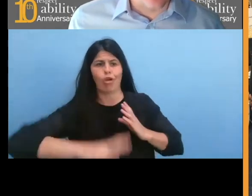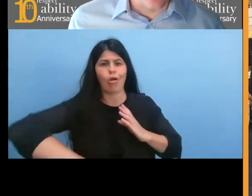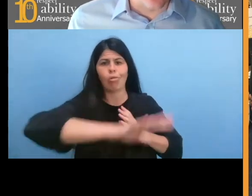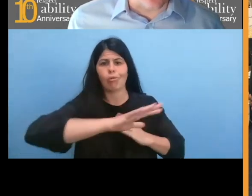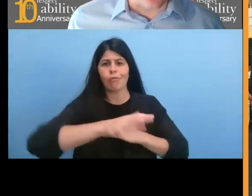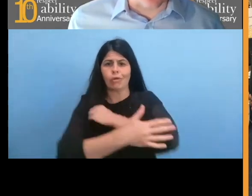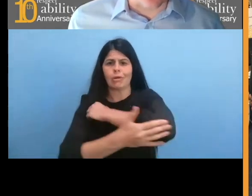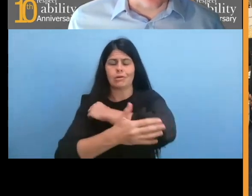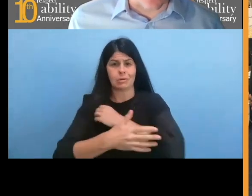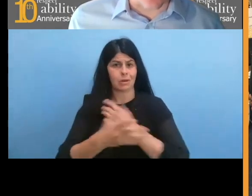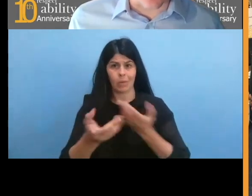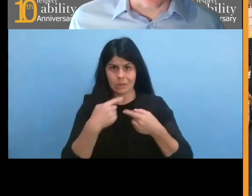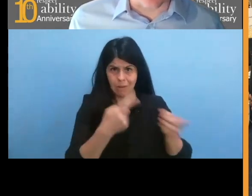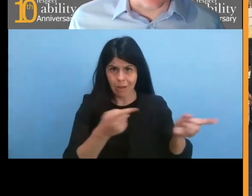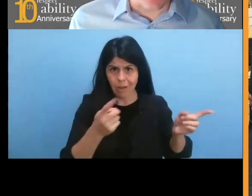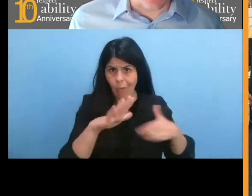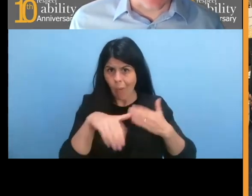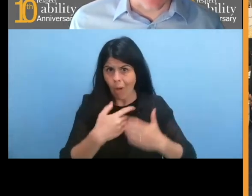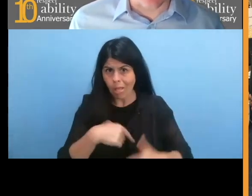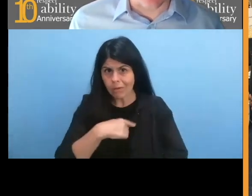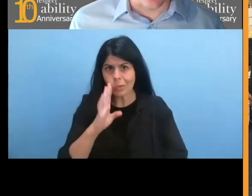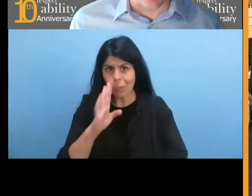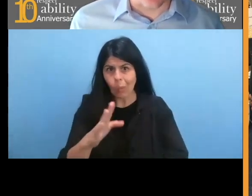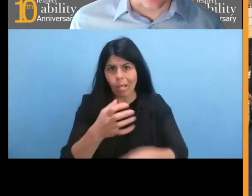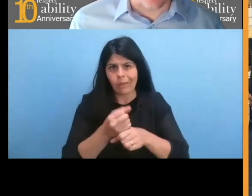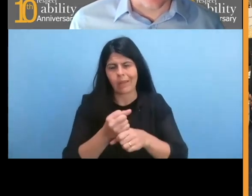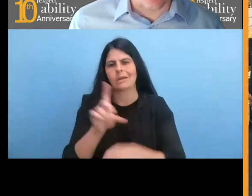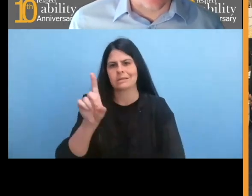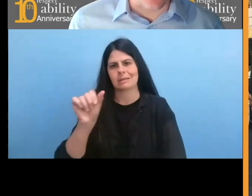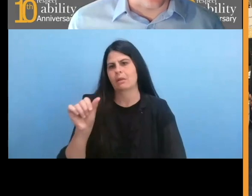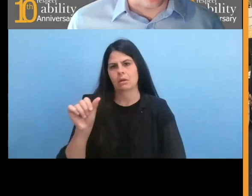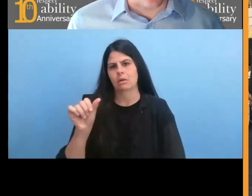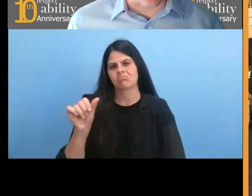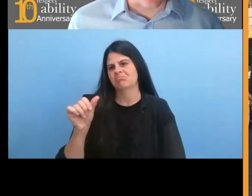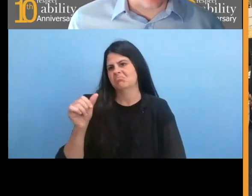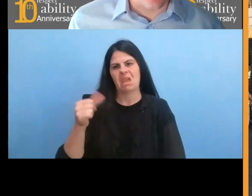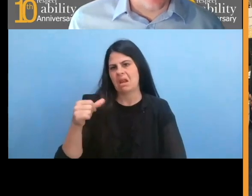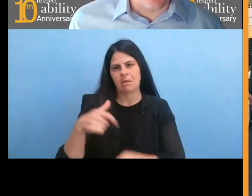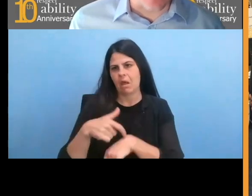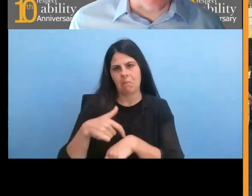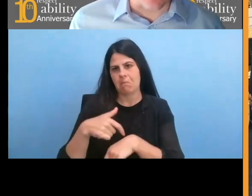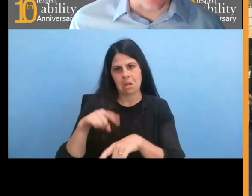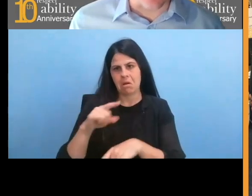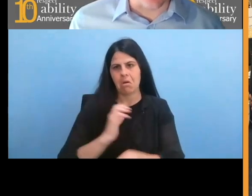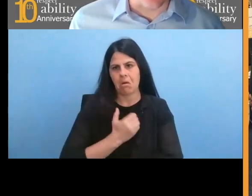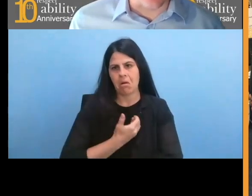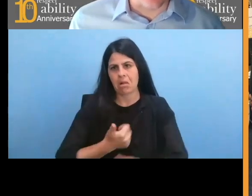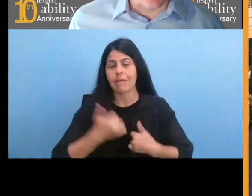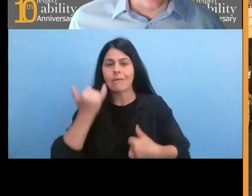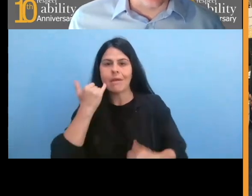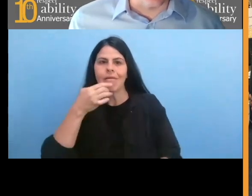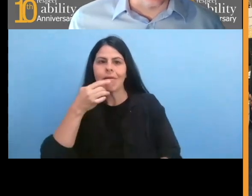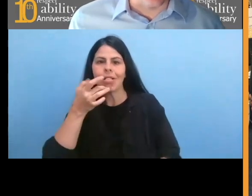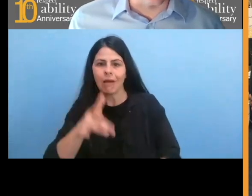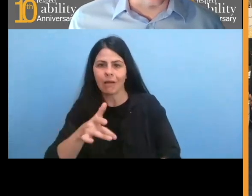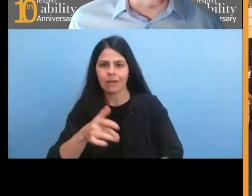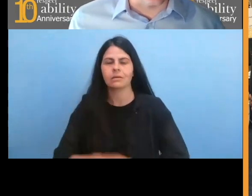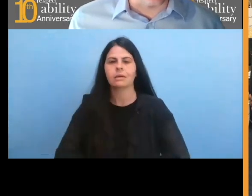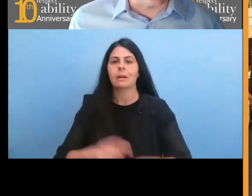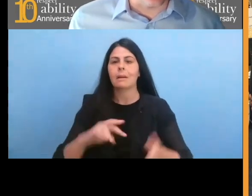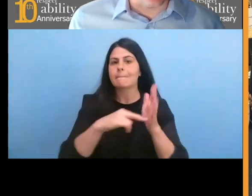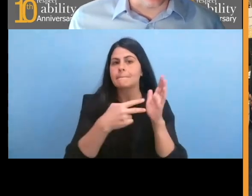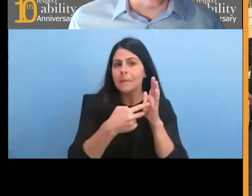us will acquire a disability at some point in our lives if we're lucky, meaning that you can receive